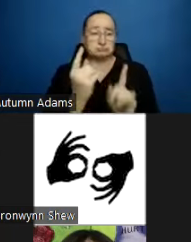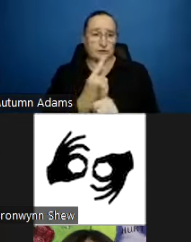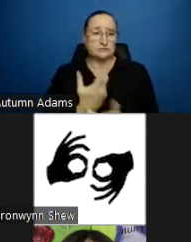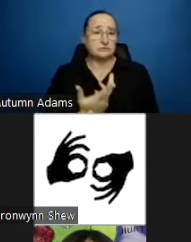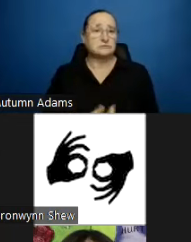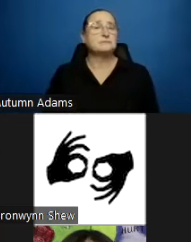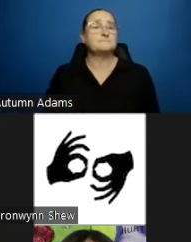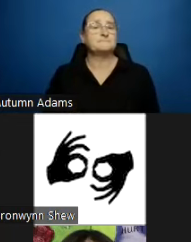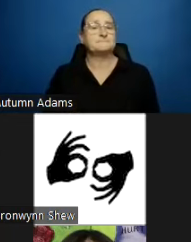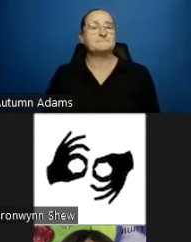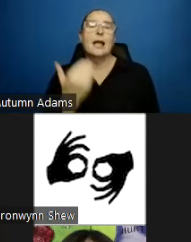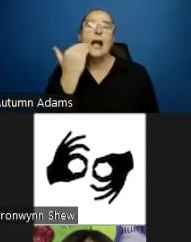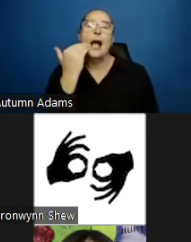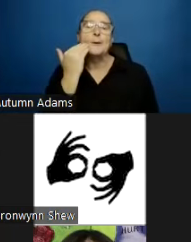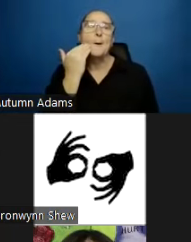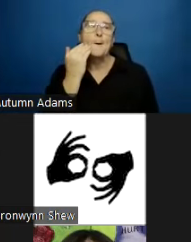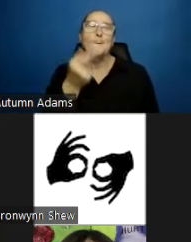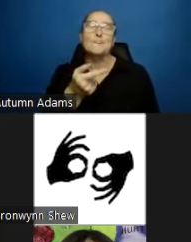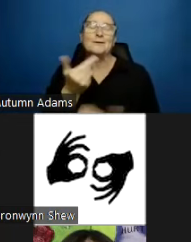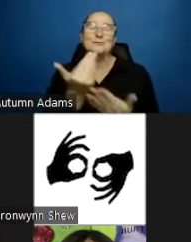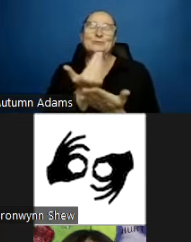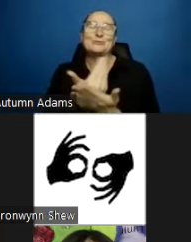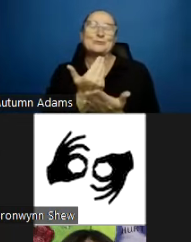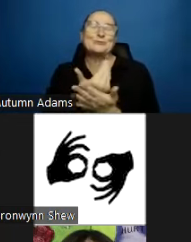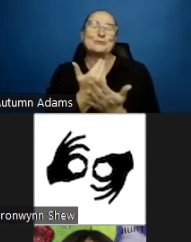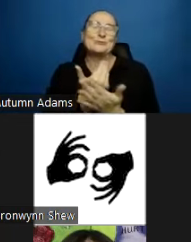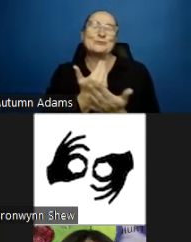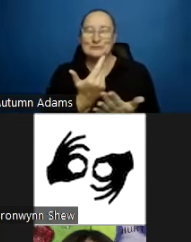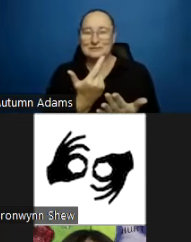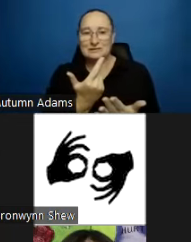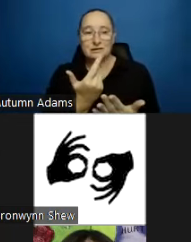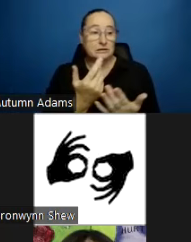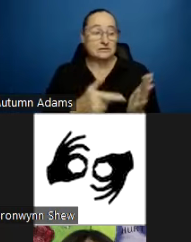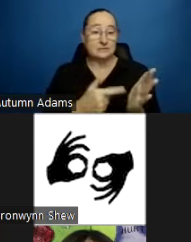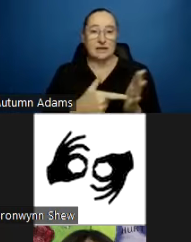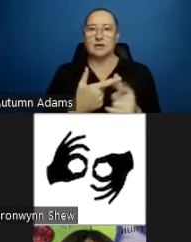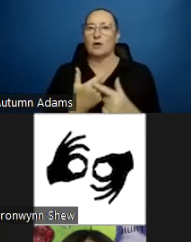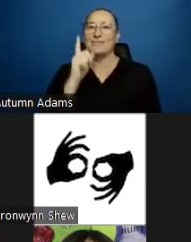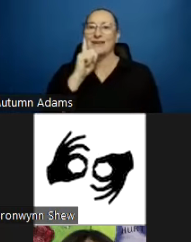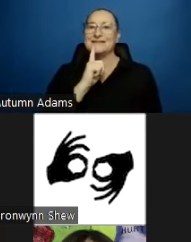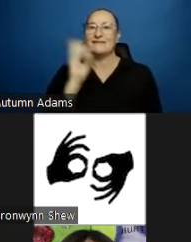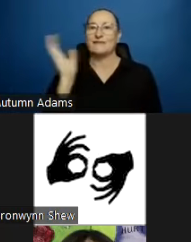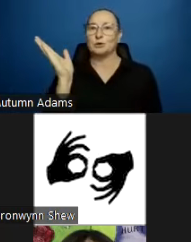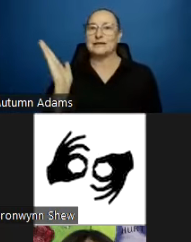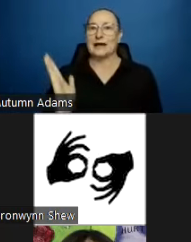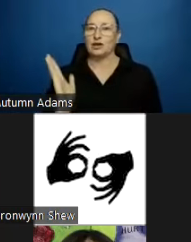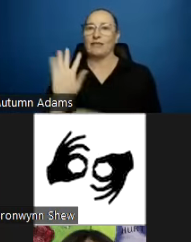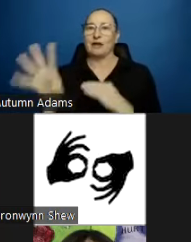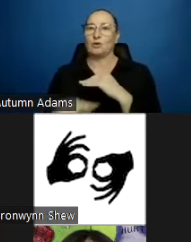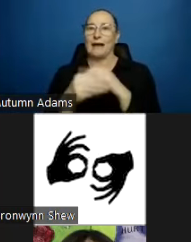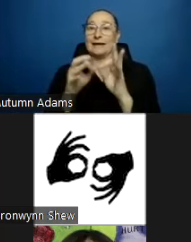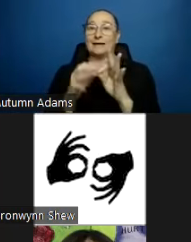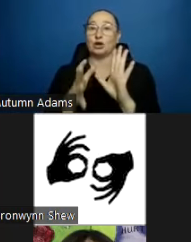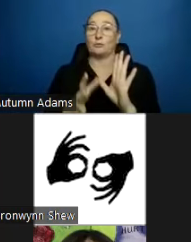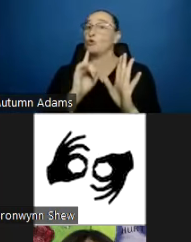I know that this is new for all of us. Sometimes it's hard with the deaf presenter and then you add an interpreter. I mean, this is a real world